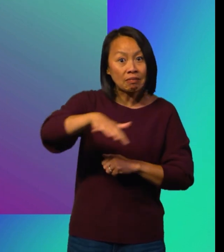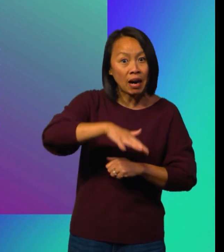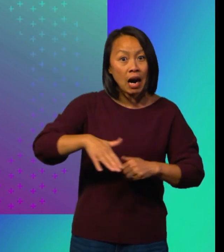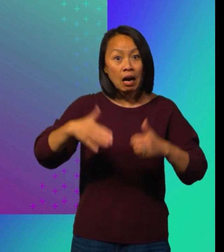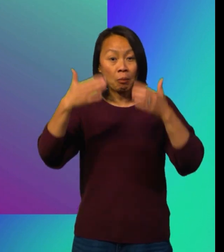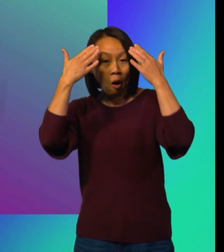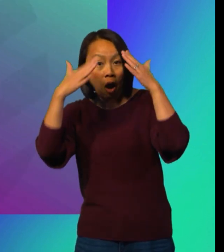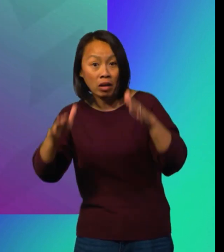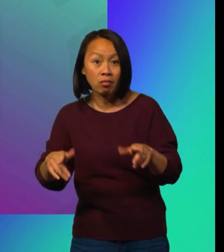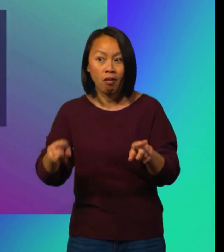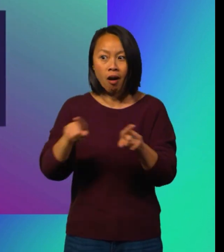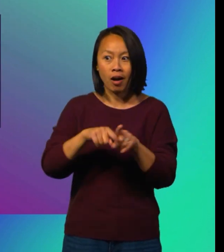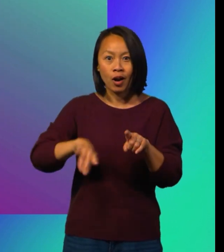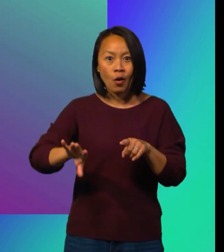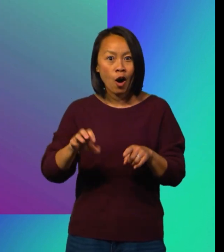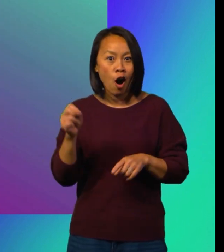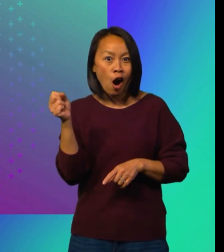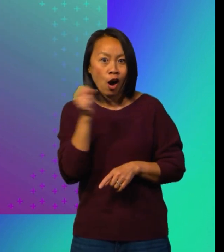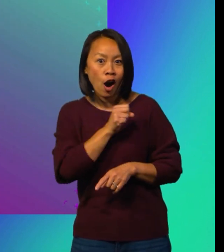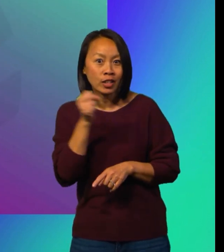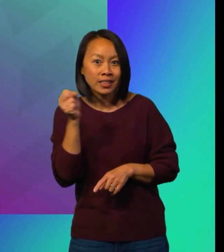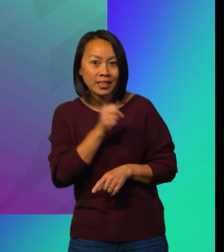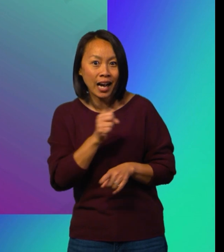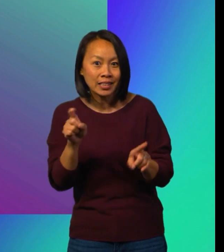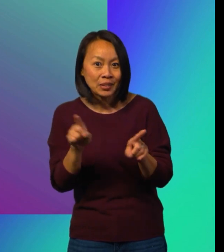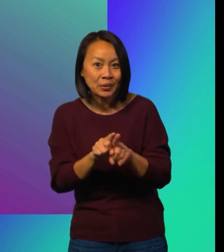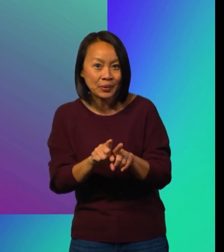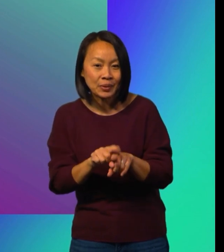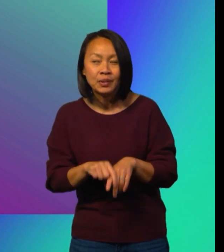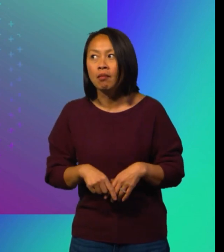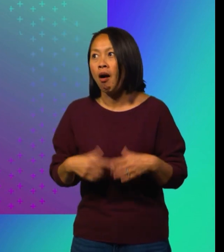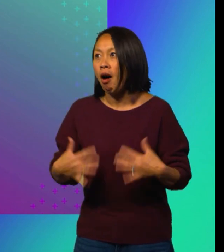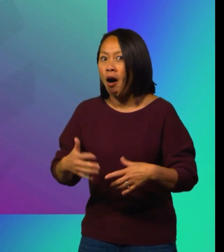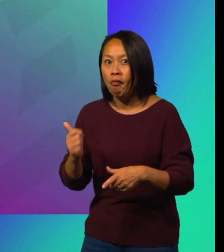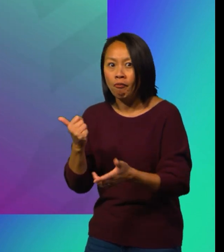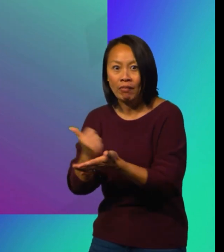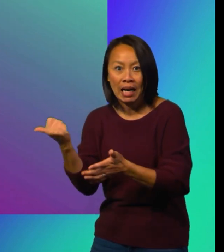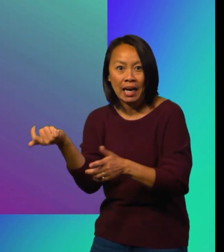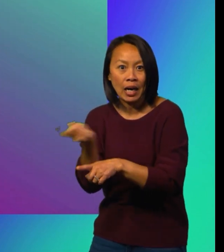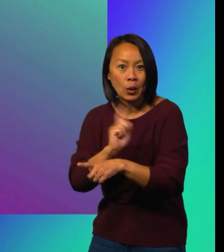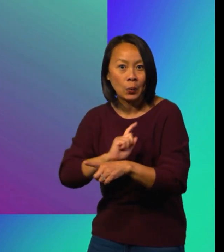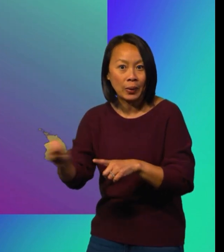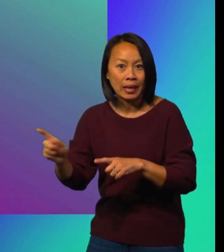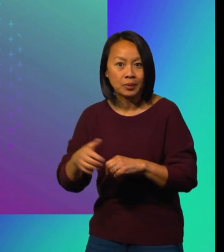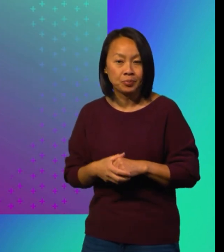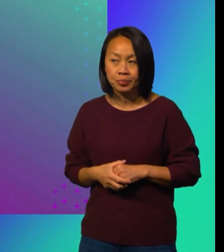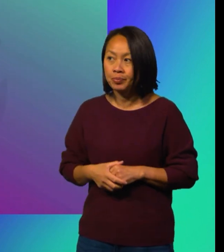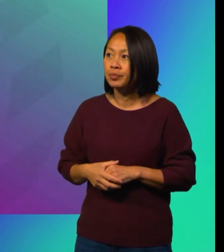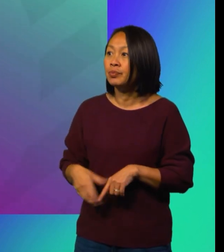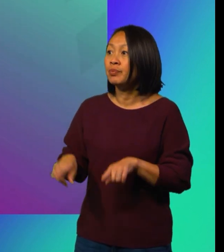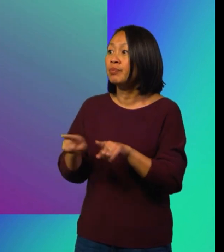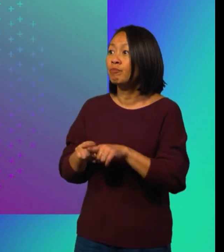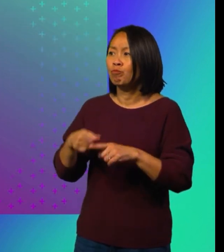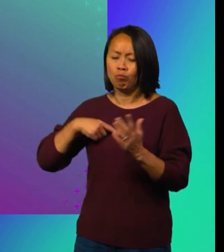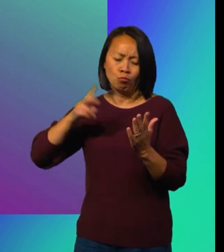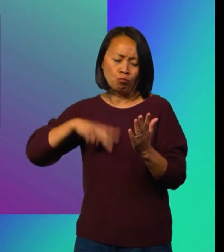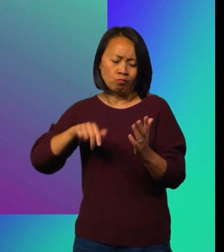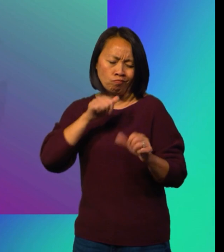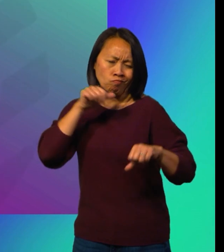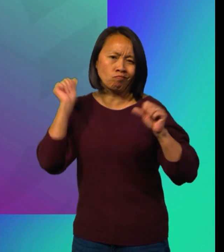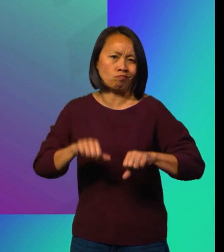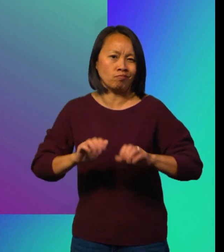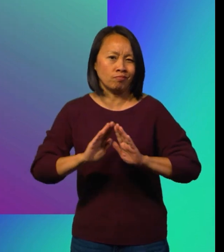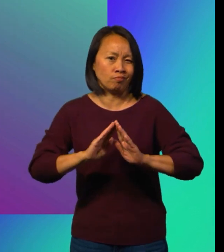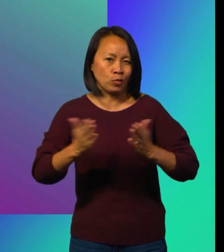and going on holiday and going to a concert. Wow, what a week for you. Bob says they'll be reading all of their favourite books. That is a lovely